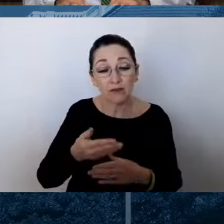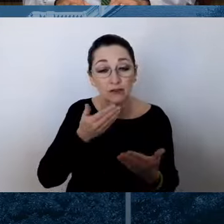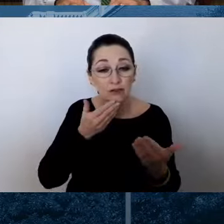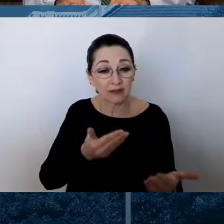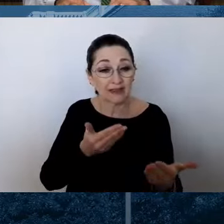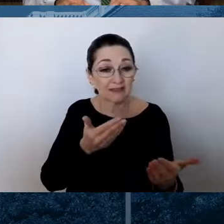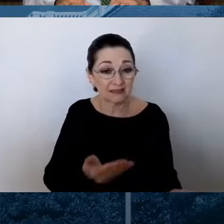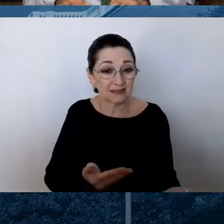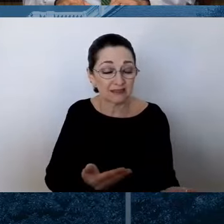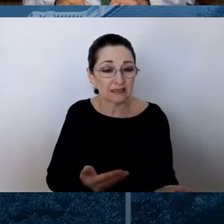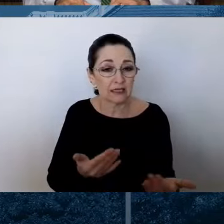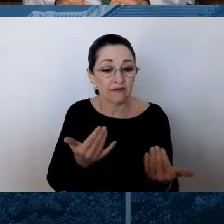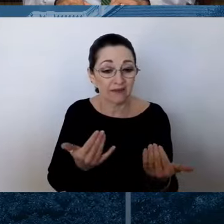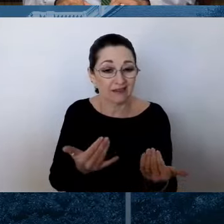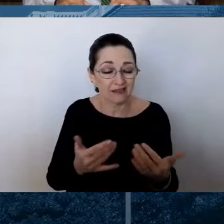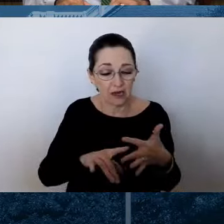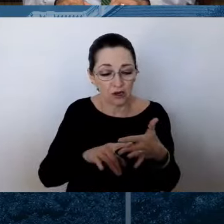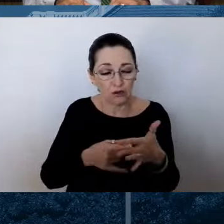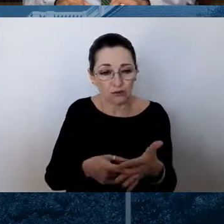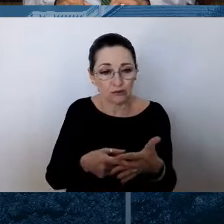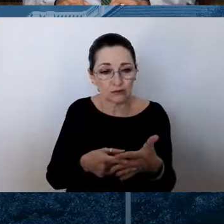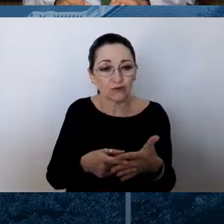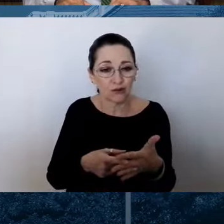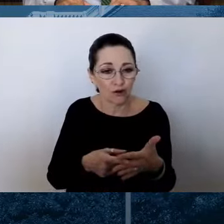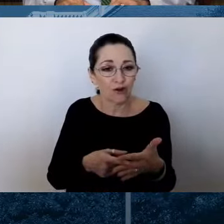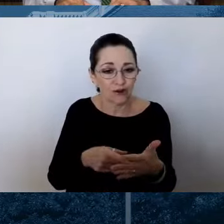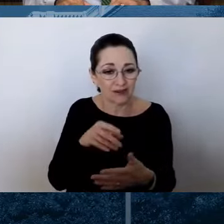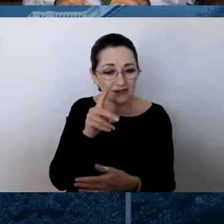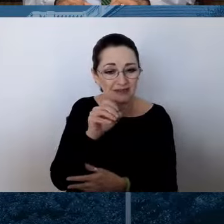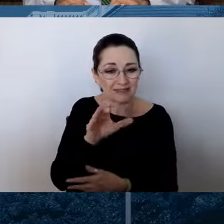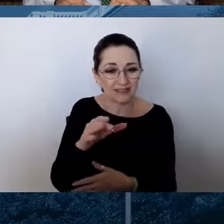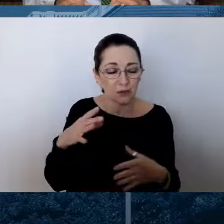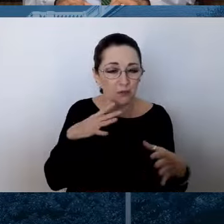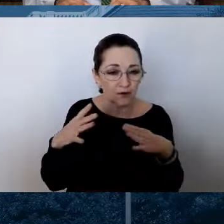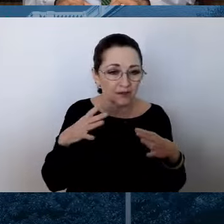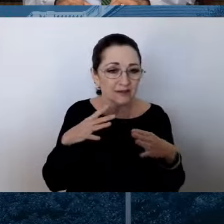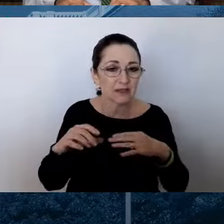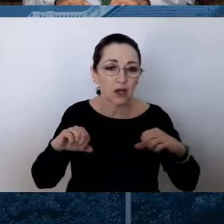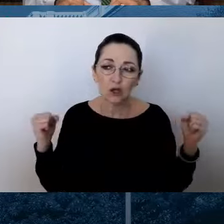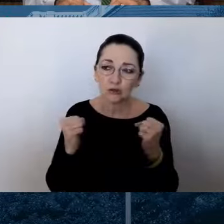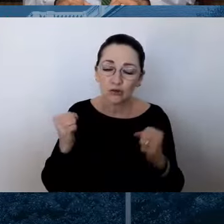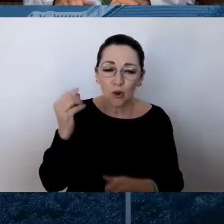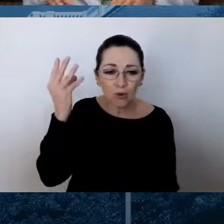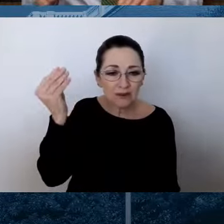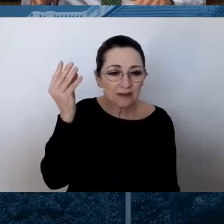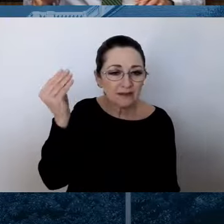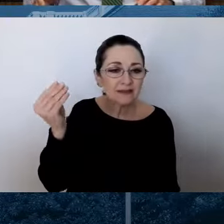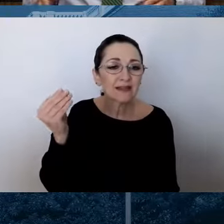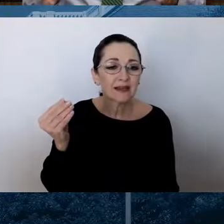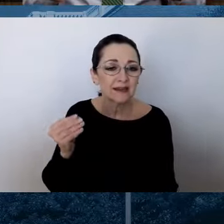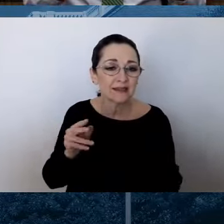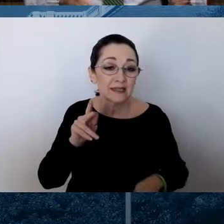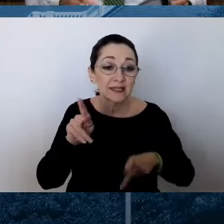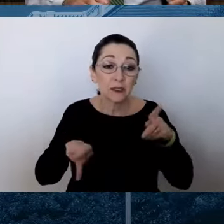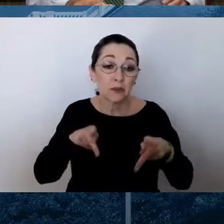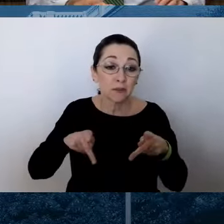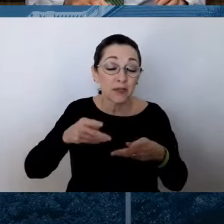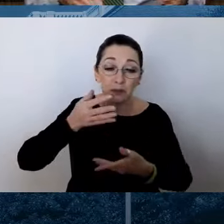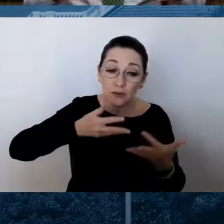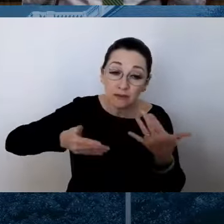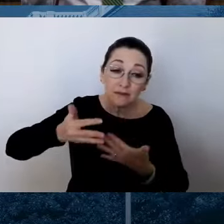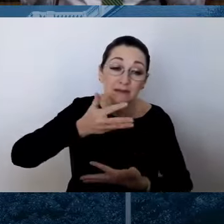move into the December holidays, people moving back indoors, it's cold outside, people are circulating, a lot of